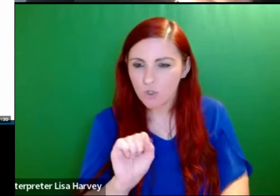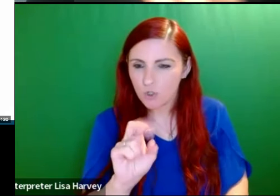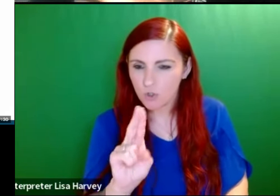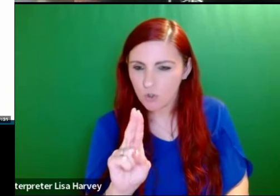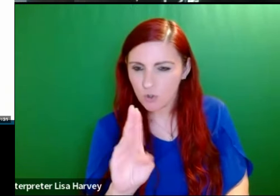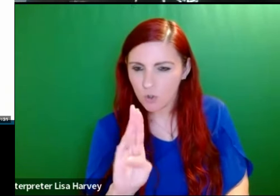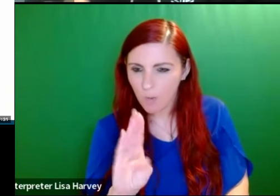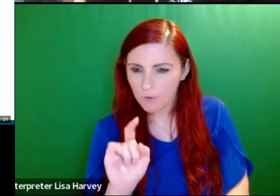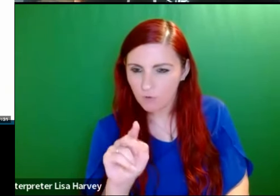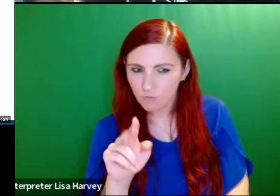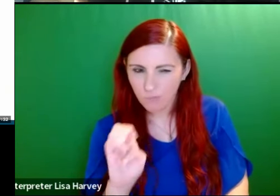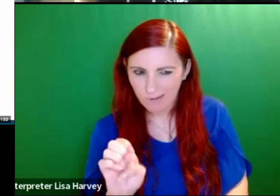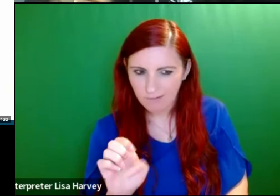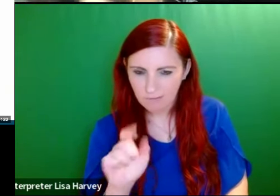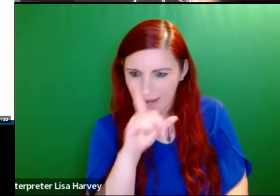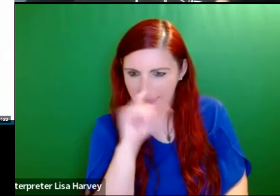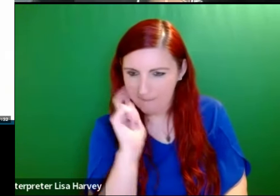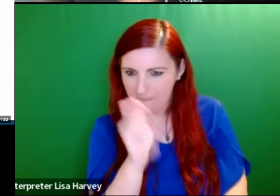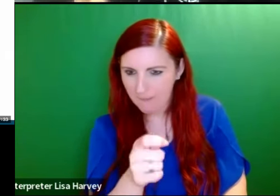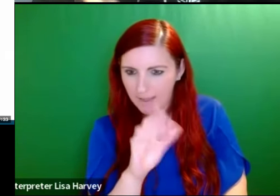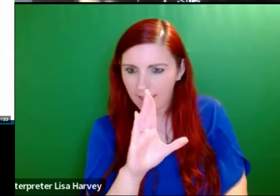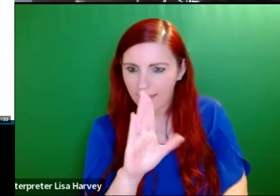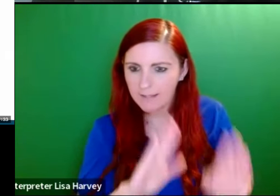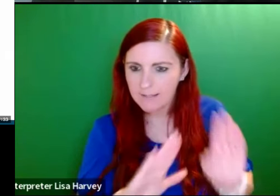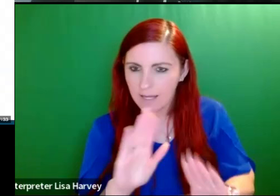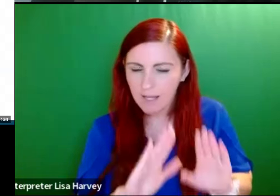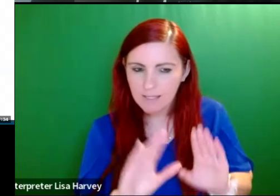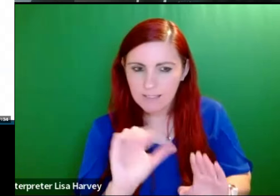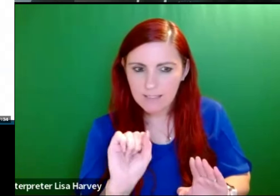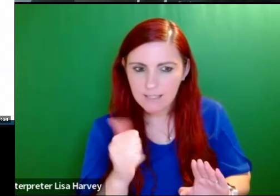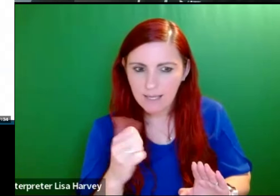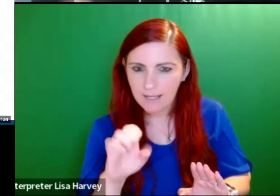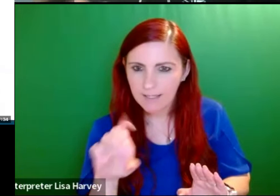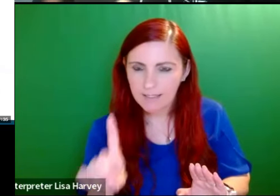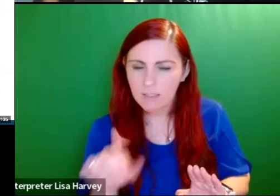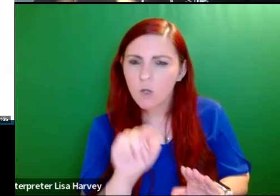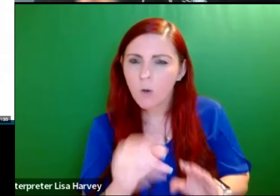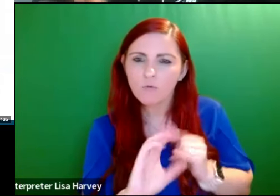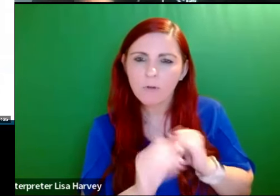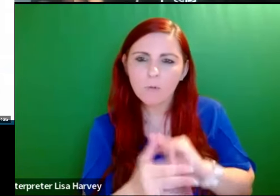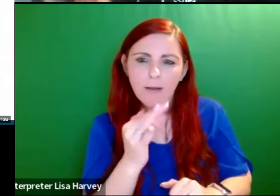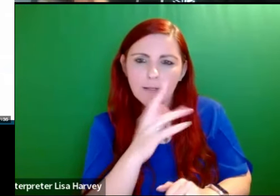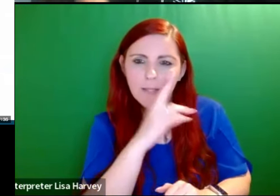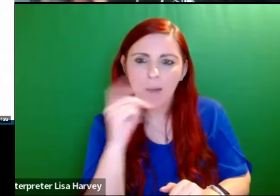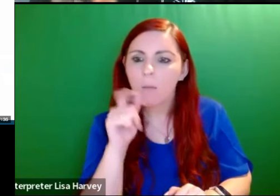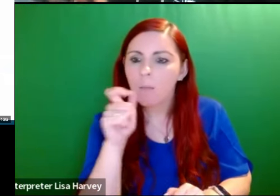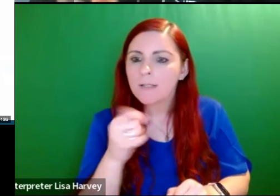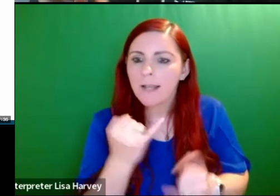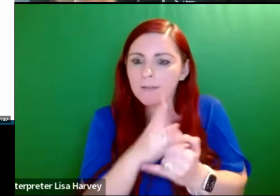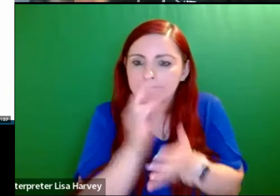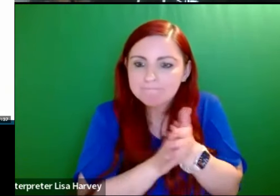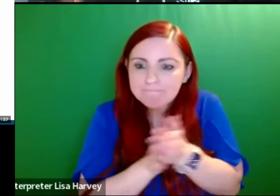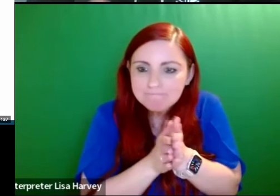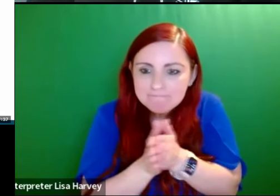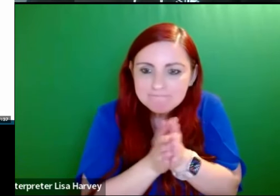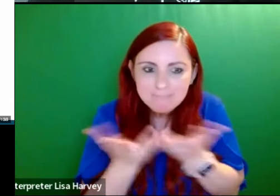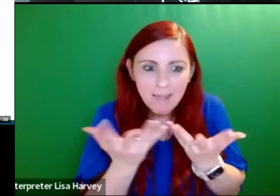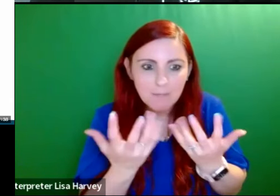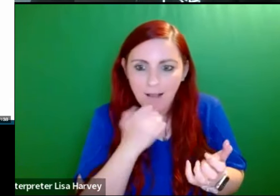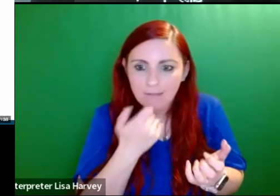things I looked through the signs of Ireland corpus to find examples of these, and I found examples of a signer rubbing their hands together in anticipation,